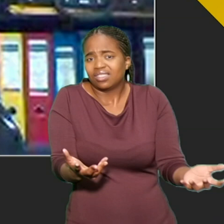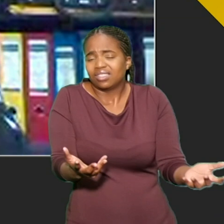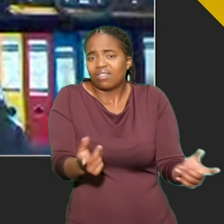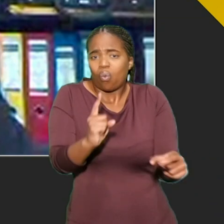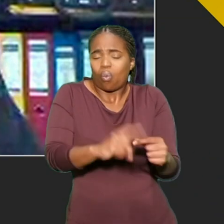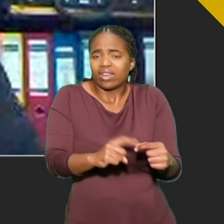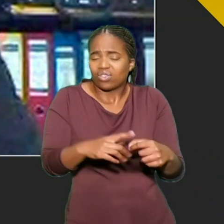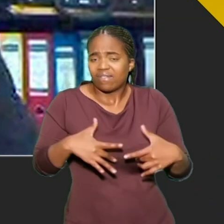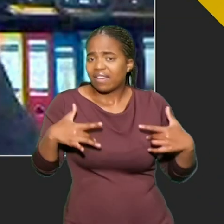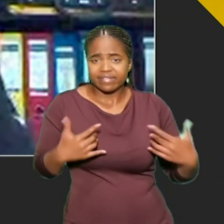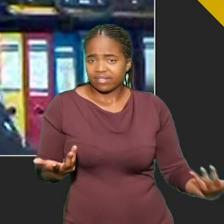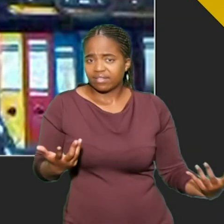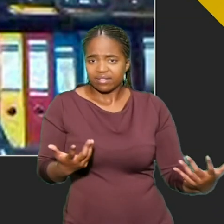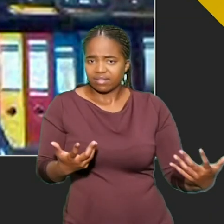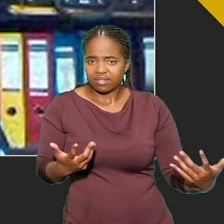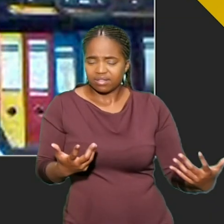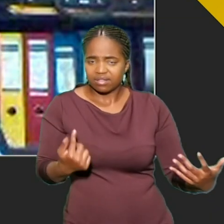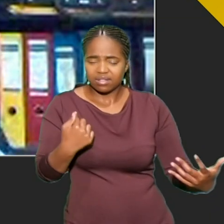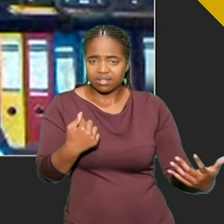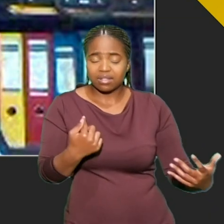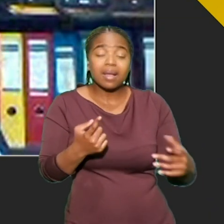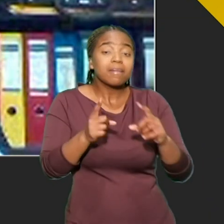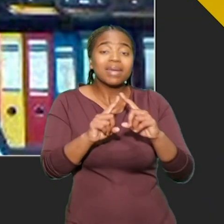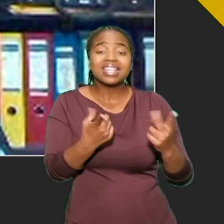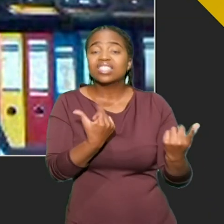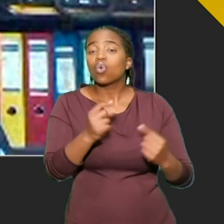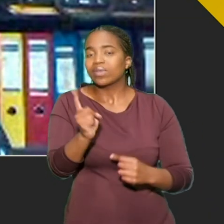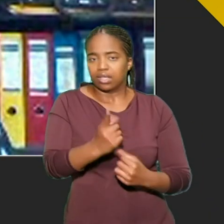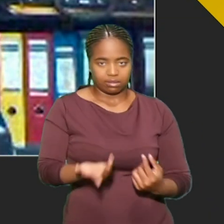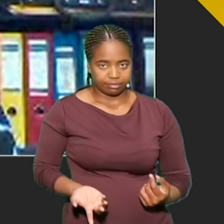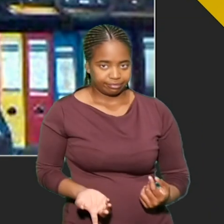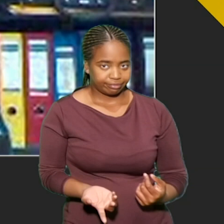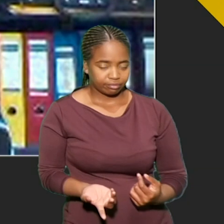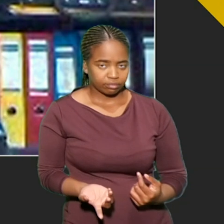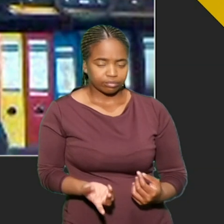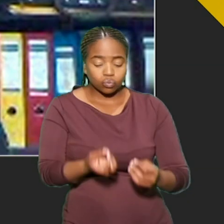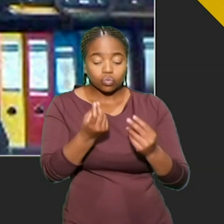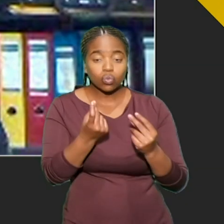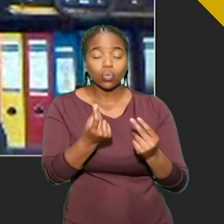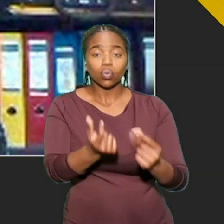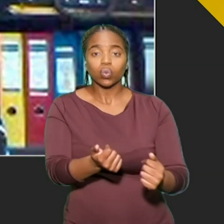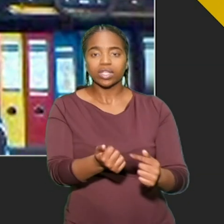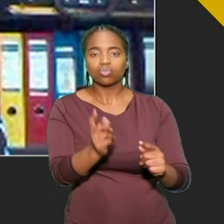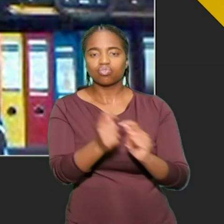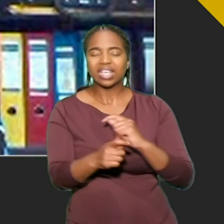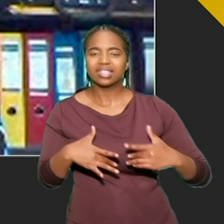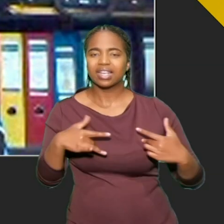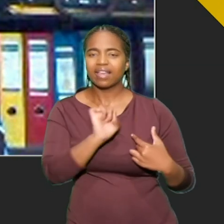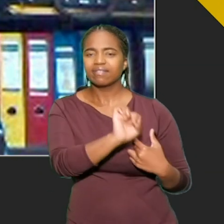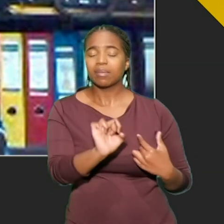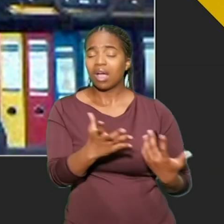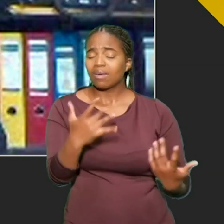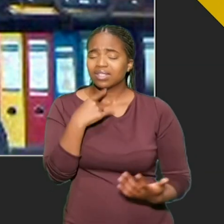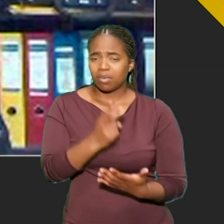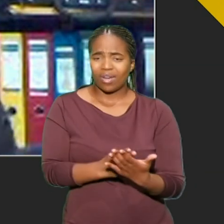Quality of life. They are not habitable. But what do we do? And how quick can we act? And let's be